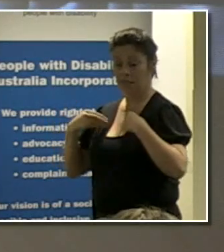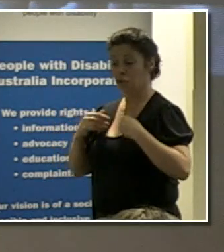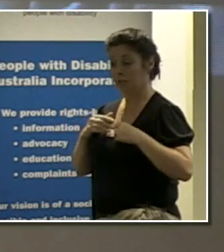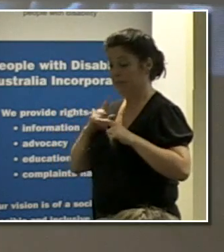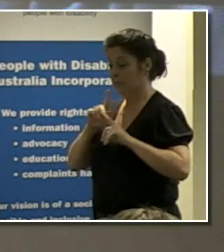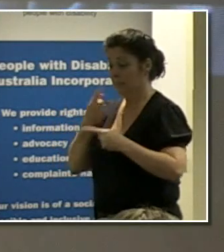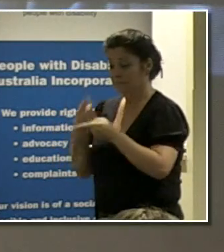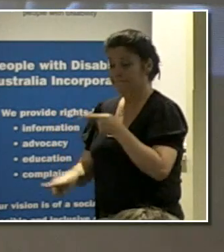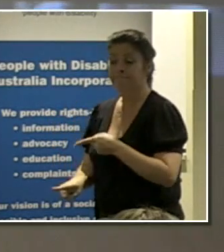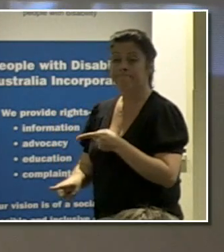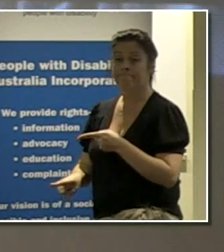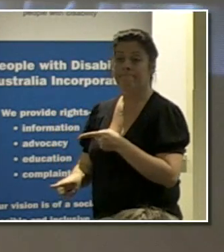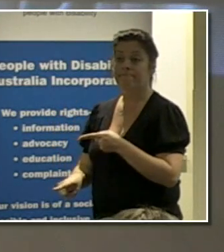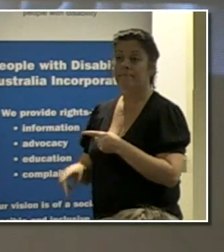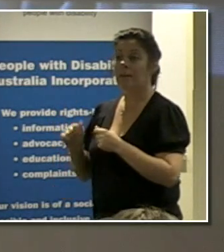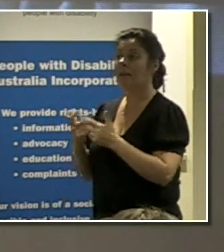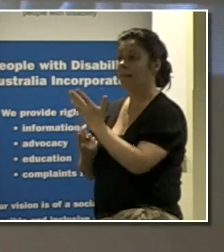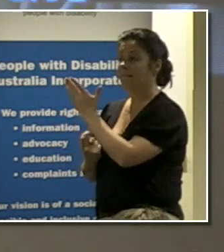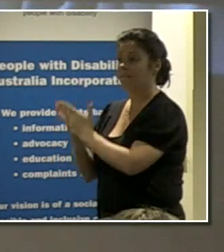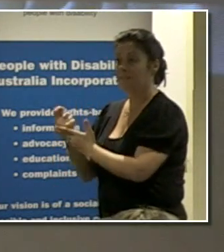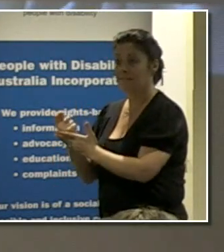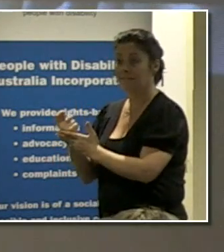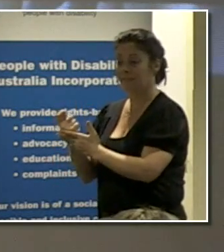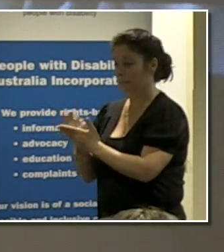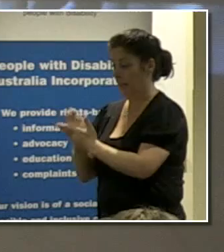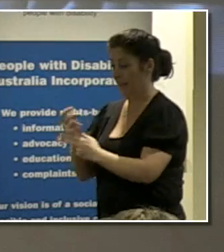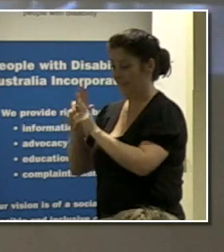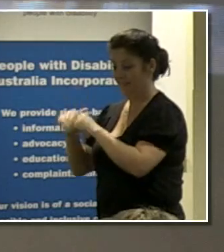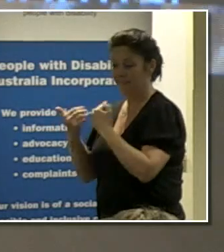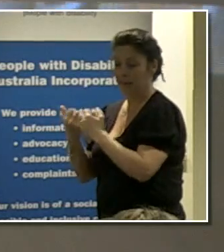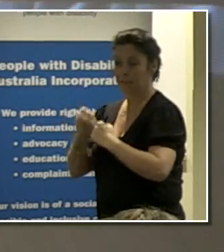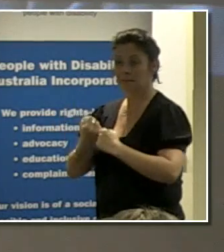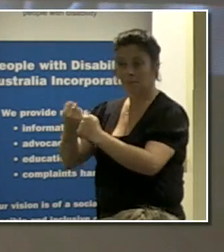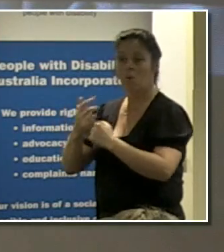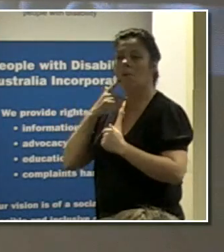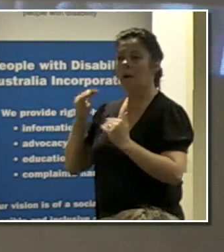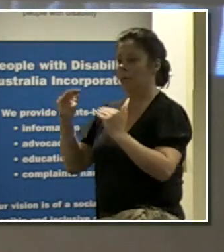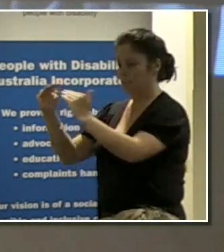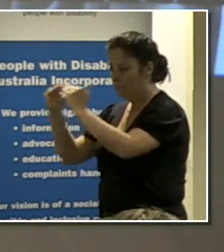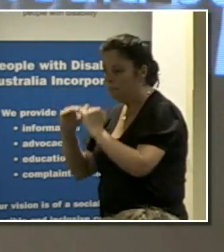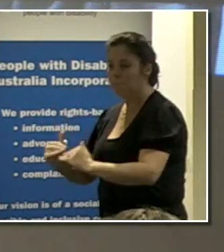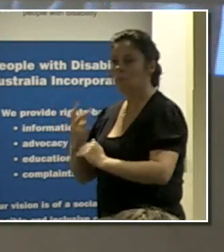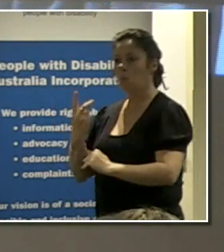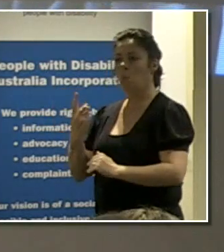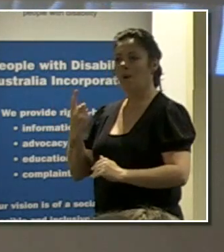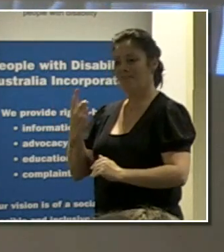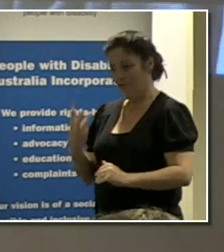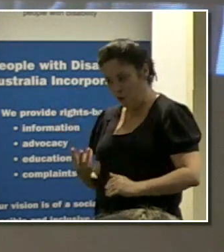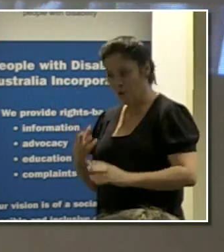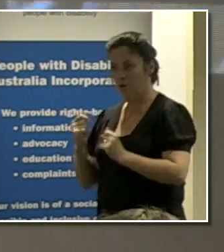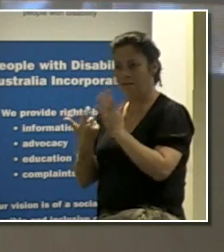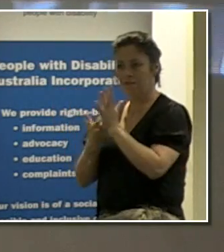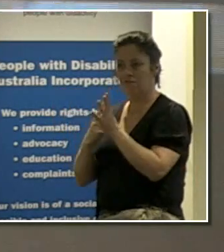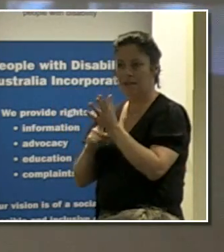at one third of the normal rate. They thought they'll be clever, we'll allow it to happen at one third of the rate. And there